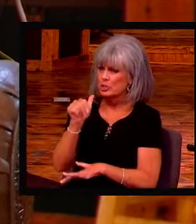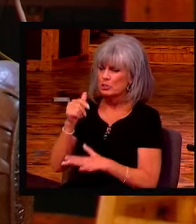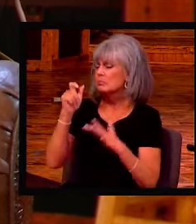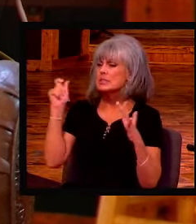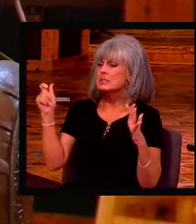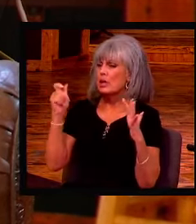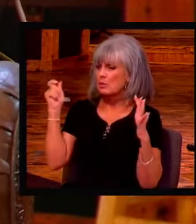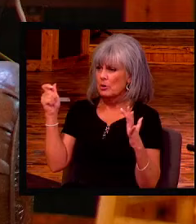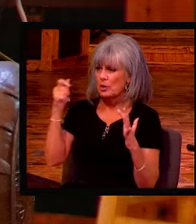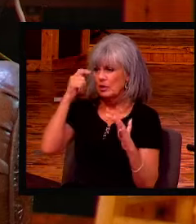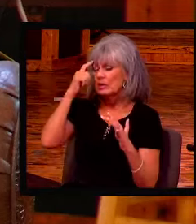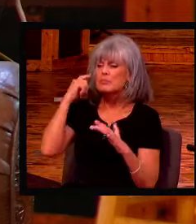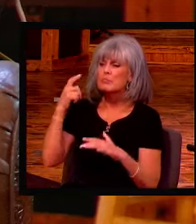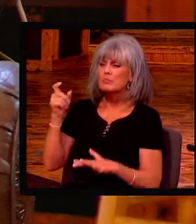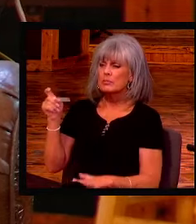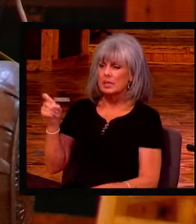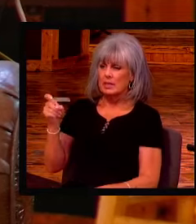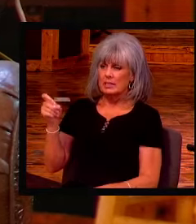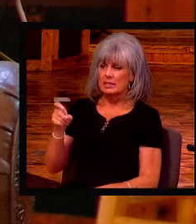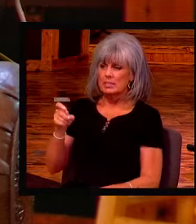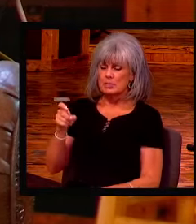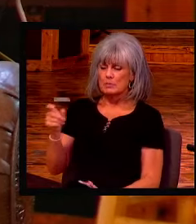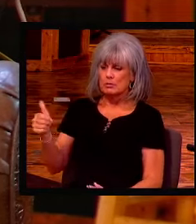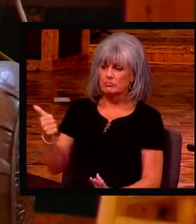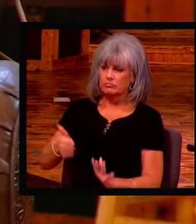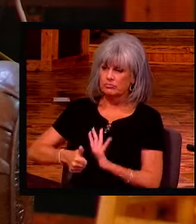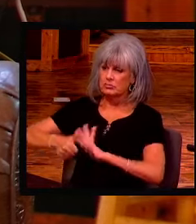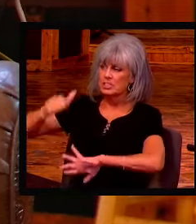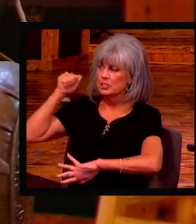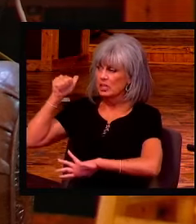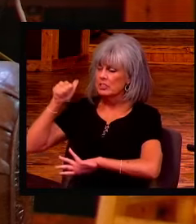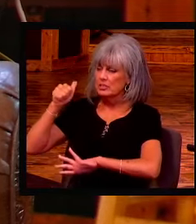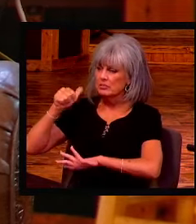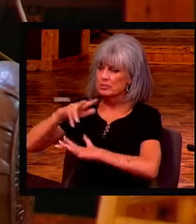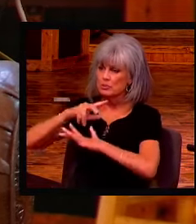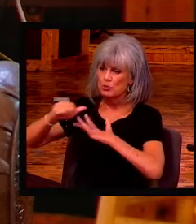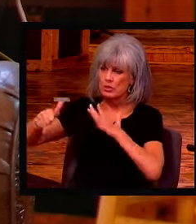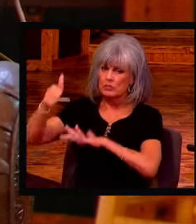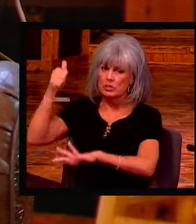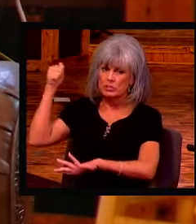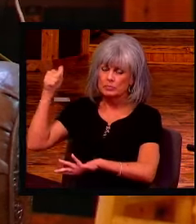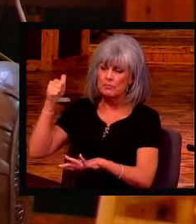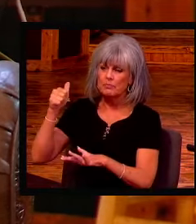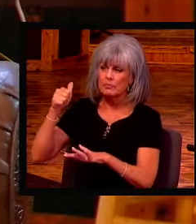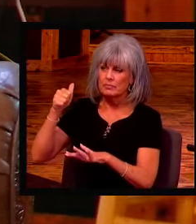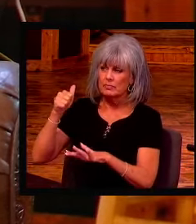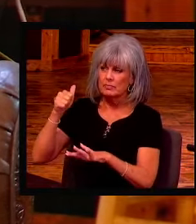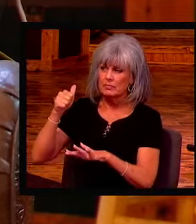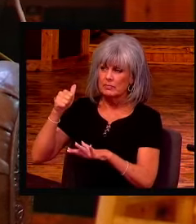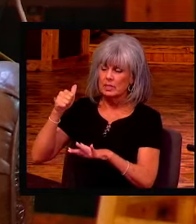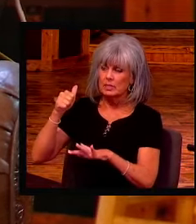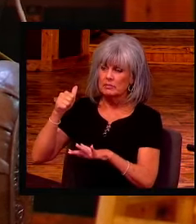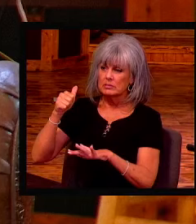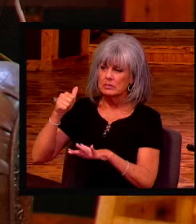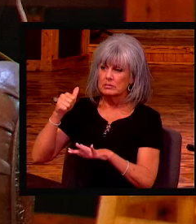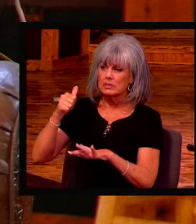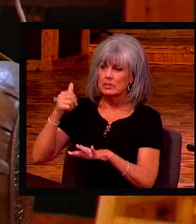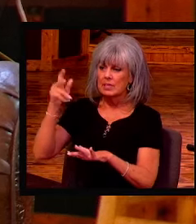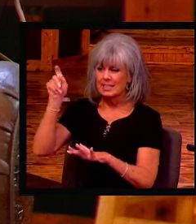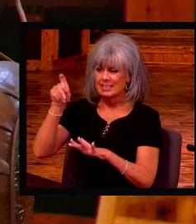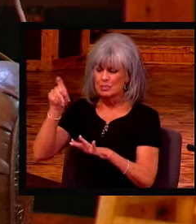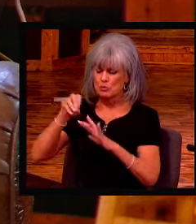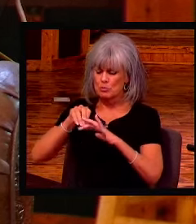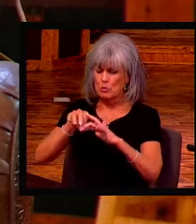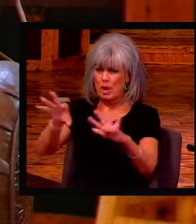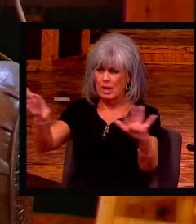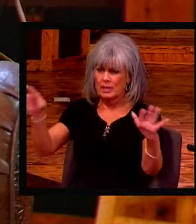It needs to be rejected, and it needs to be out there that it needs to be rejected. God